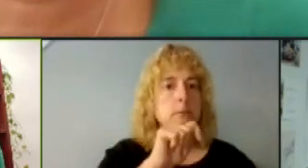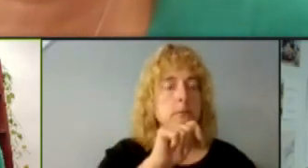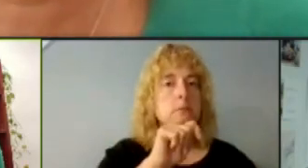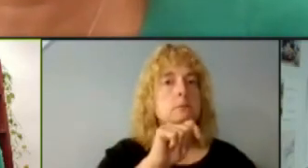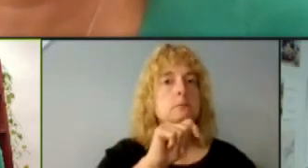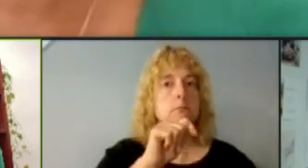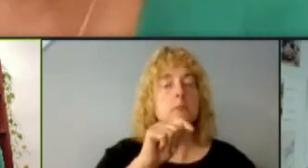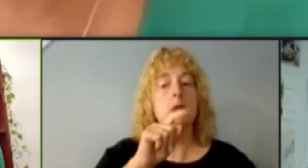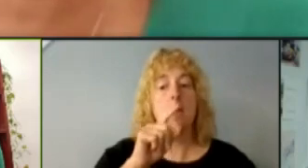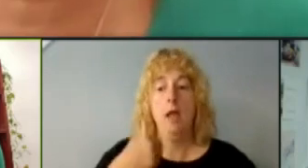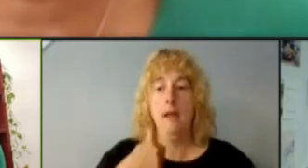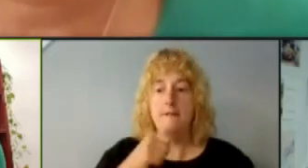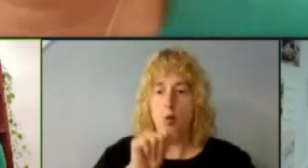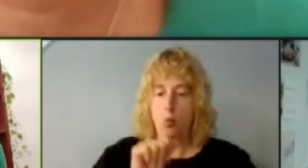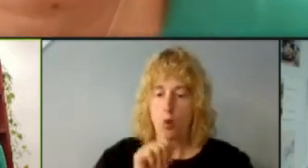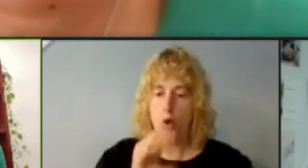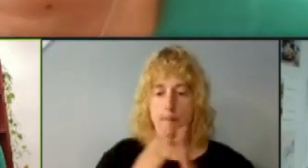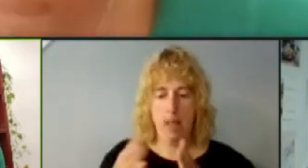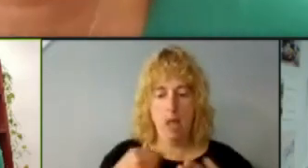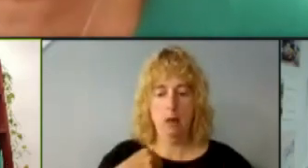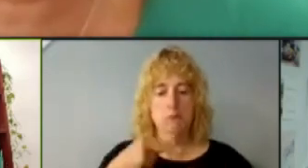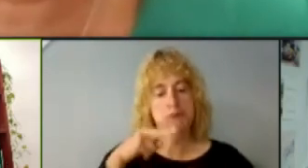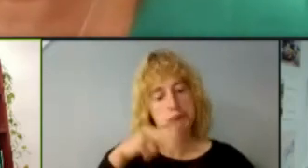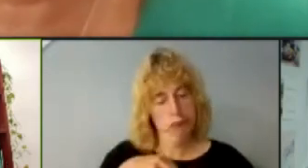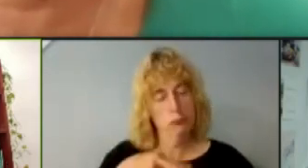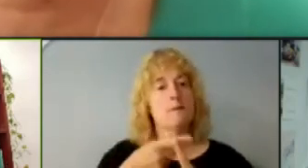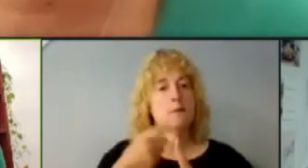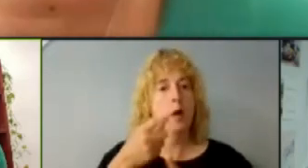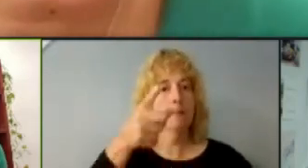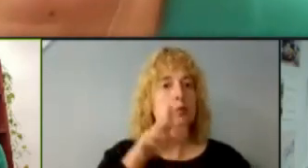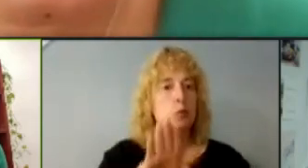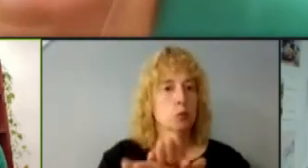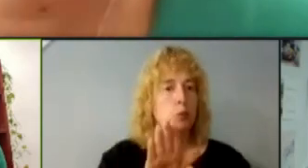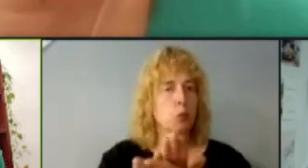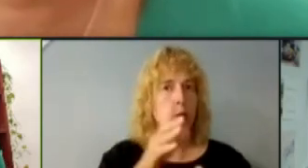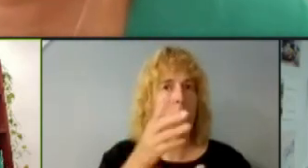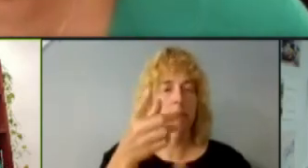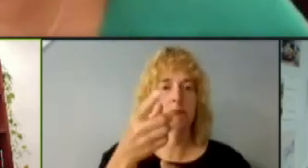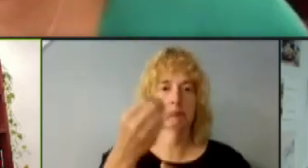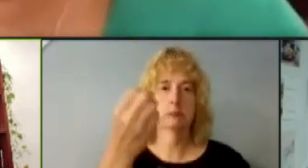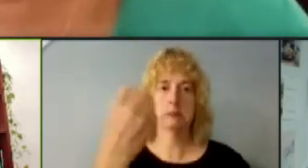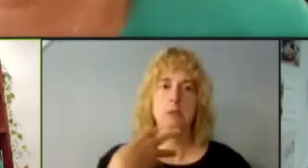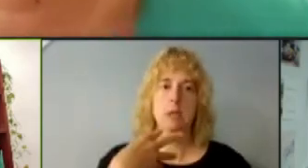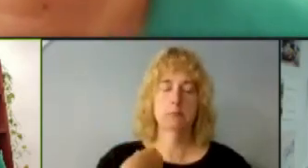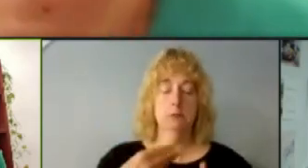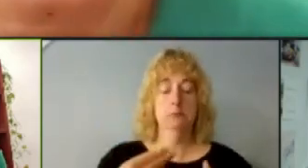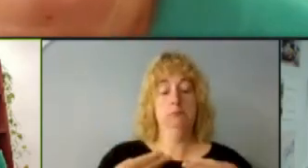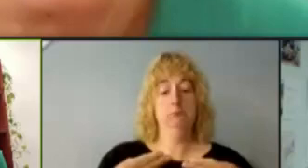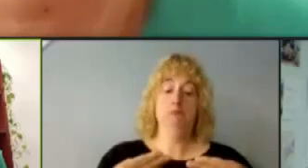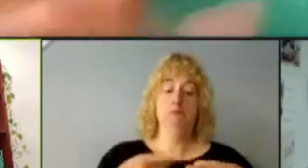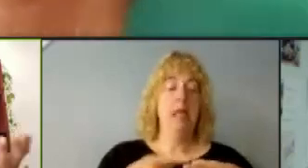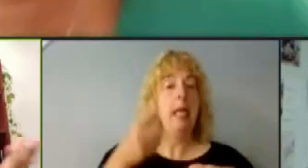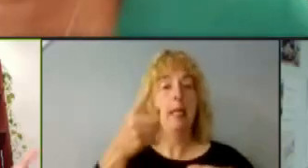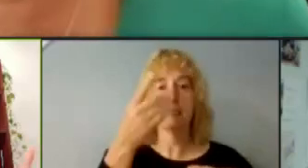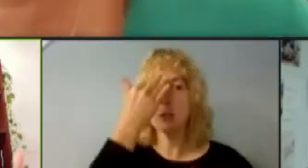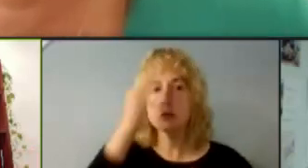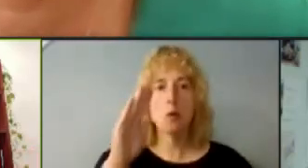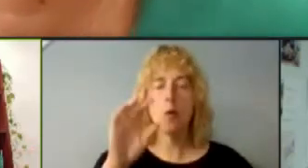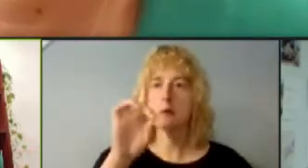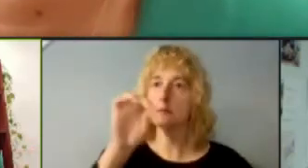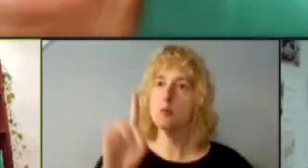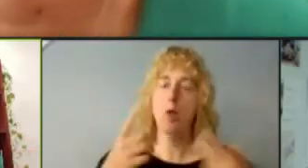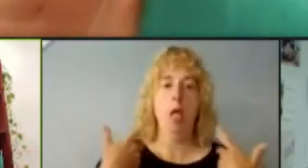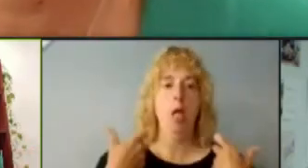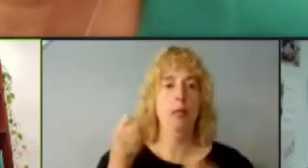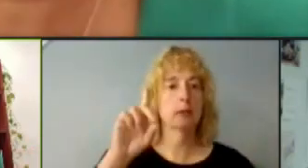plan from a school the other day, and they did not know that Detroit Health Department was their main contact. They had no idea who